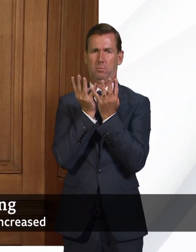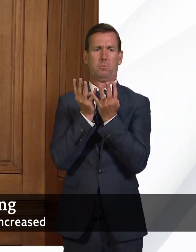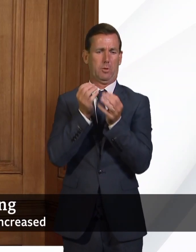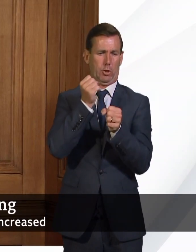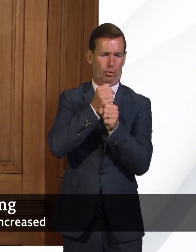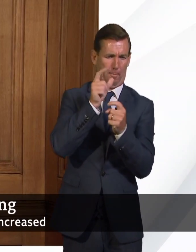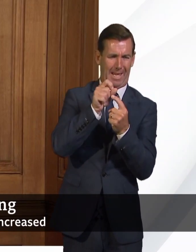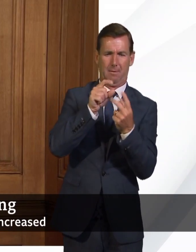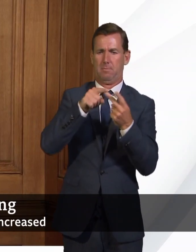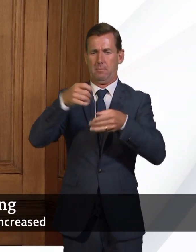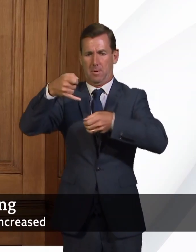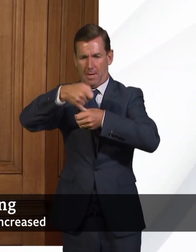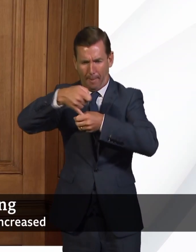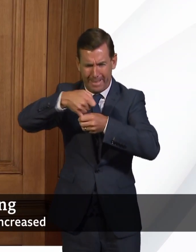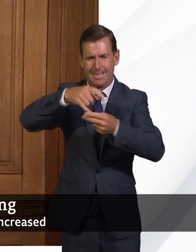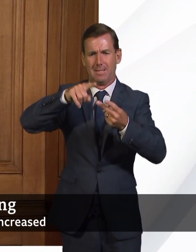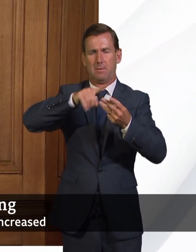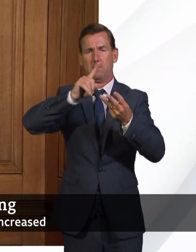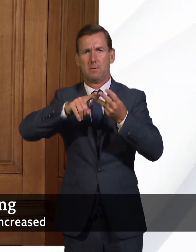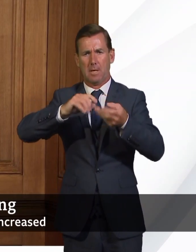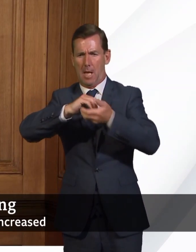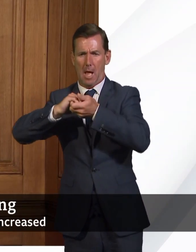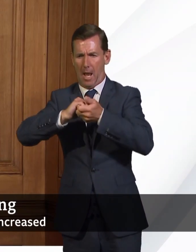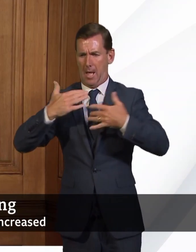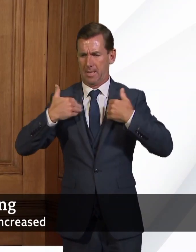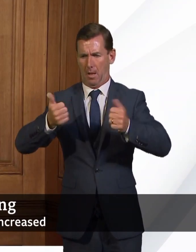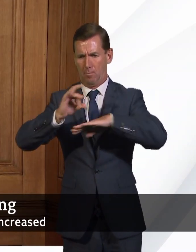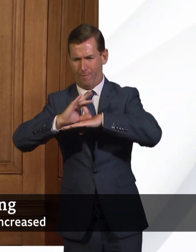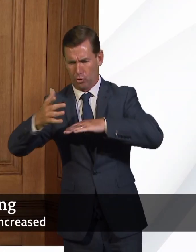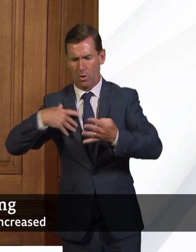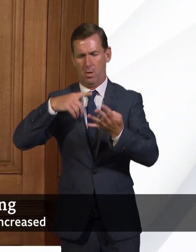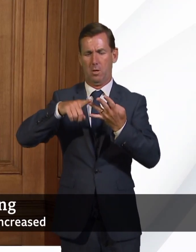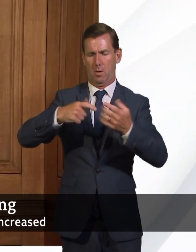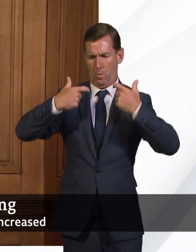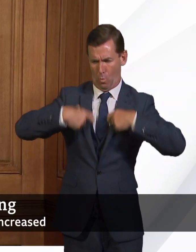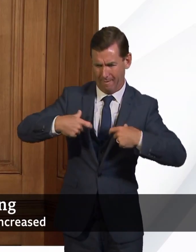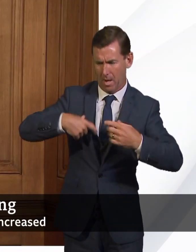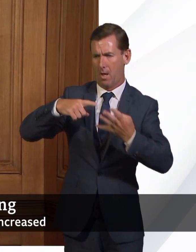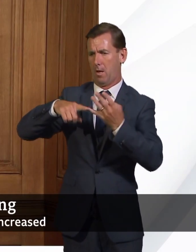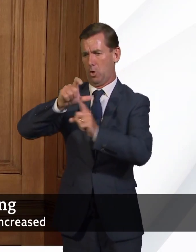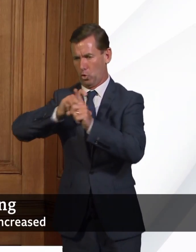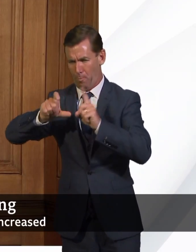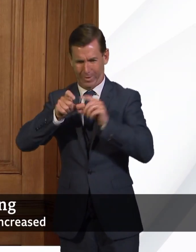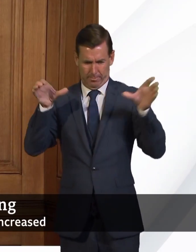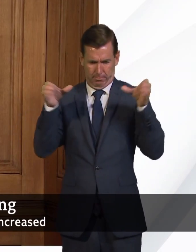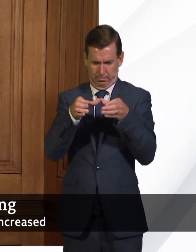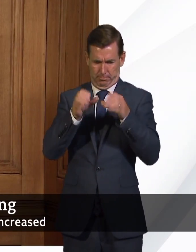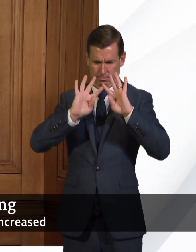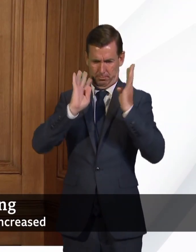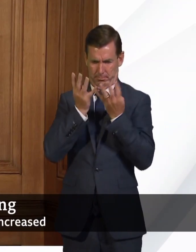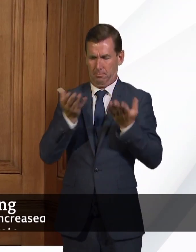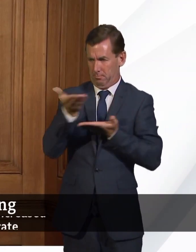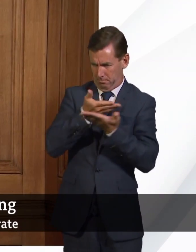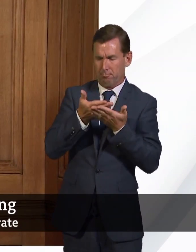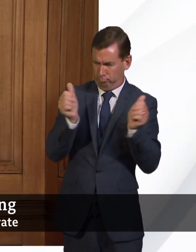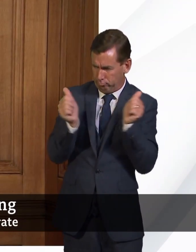from pharmacy, our allied health professionals, social care colleagues, community services colleagues come together to offer support into care homes. And